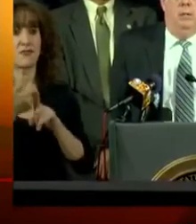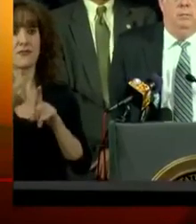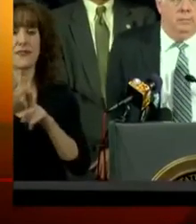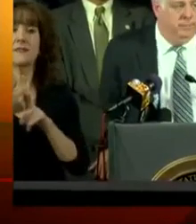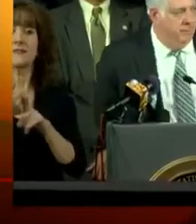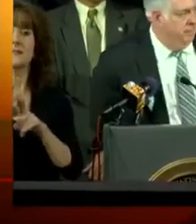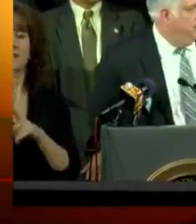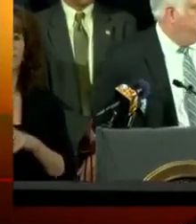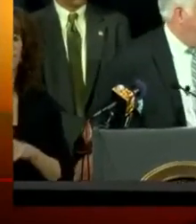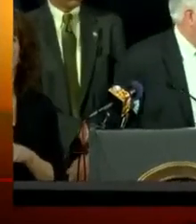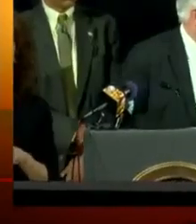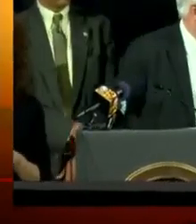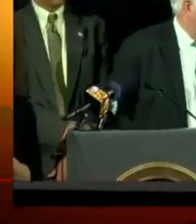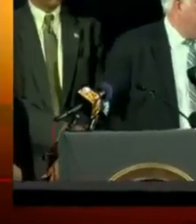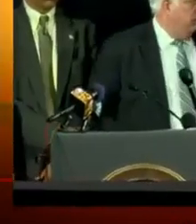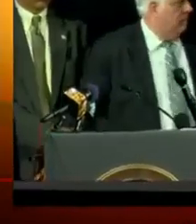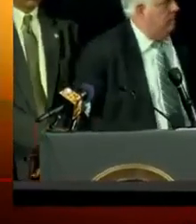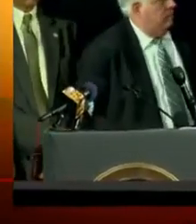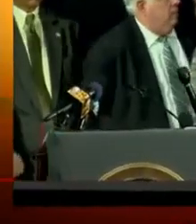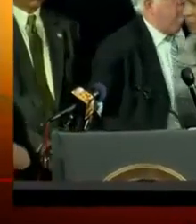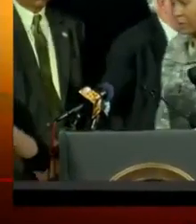Maryland Guard.